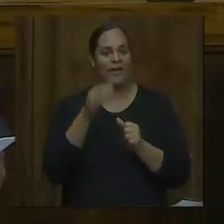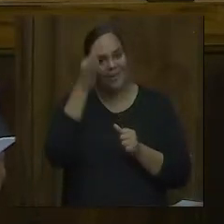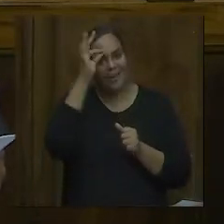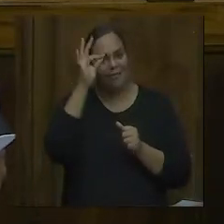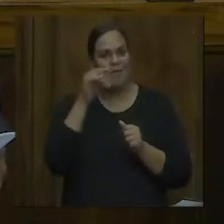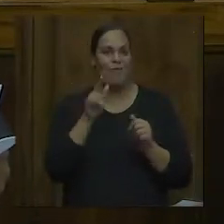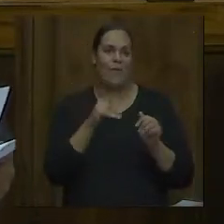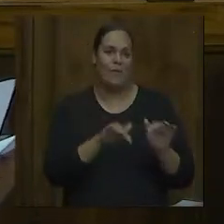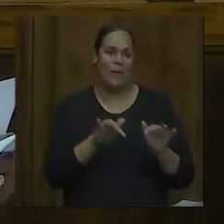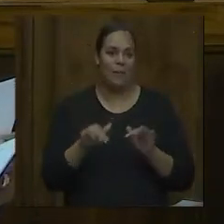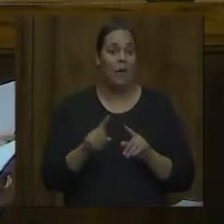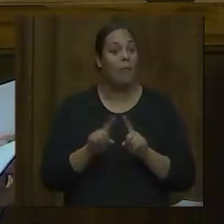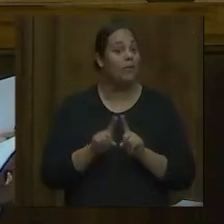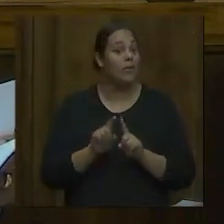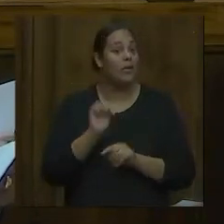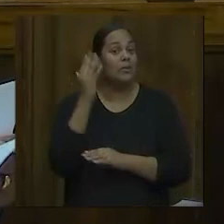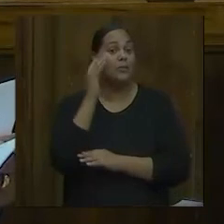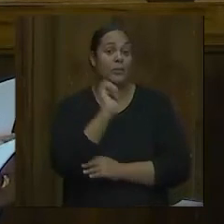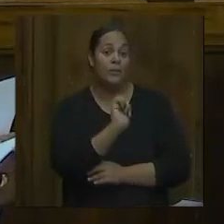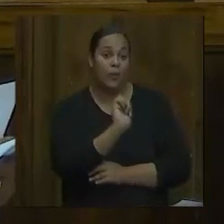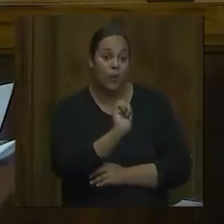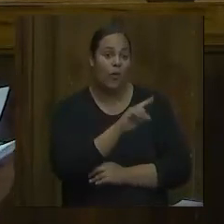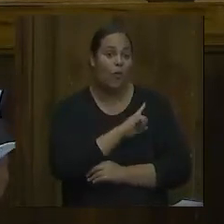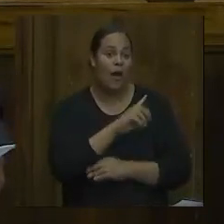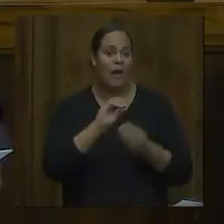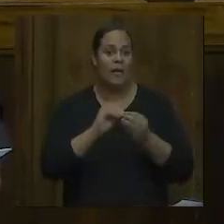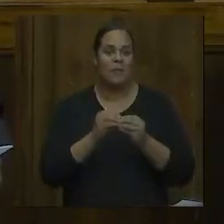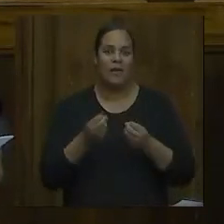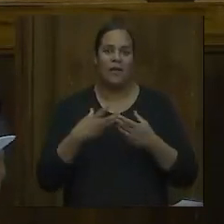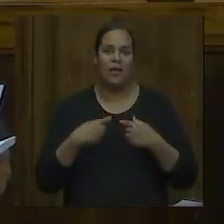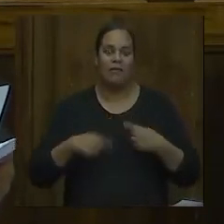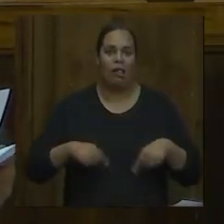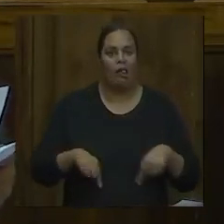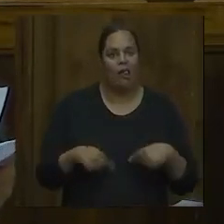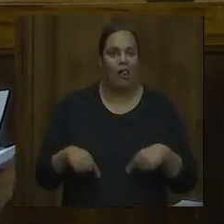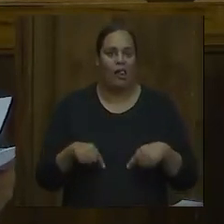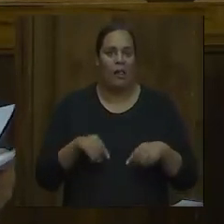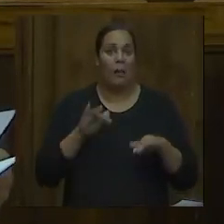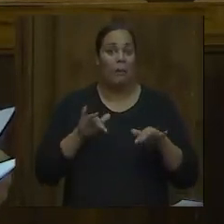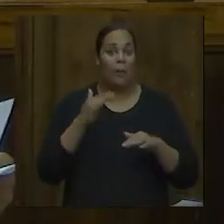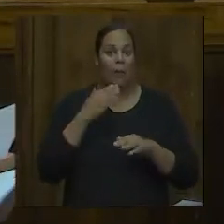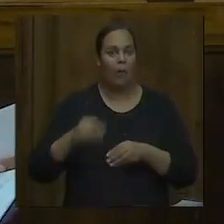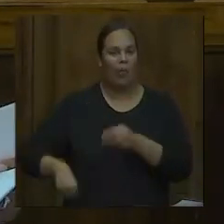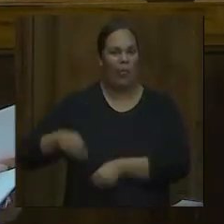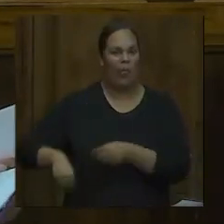people, but also a speech that created fear amongst the corrupt